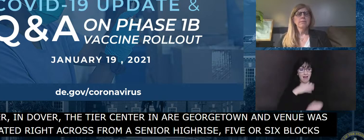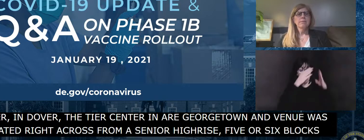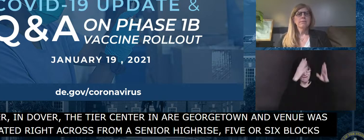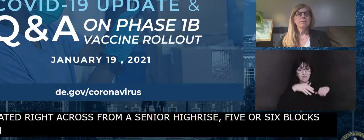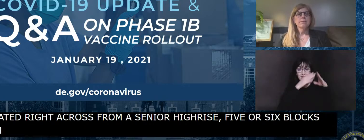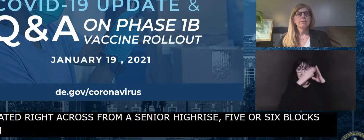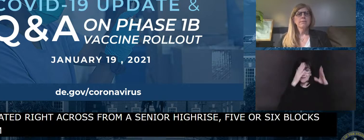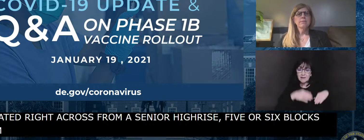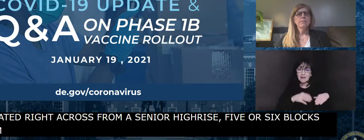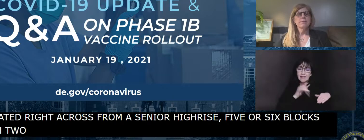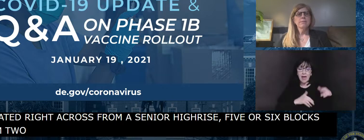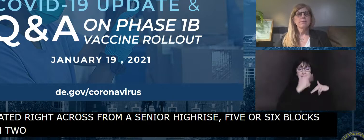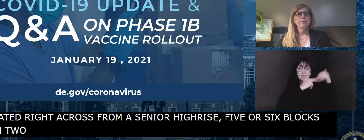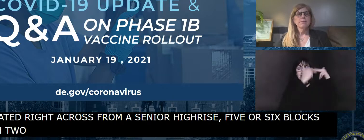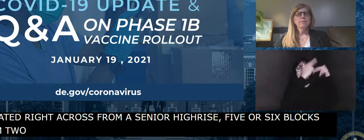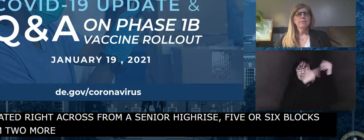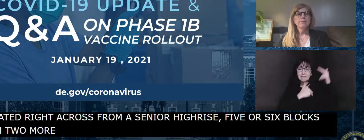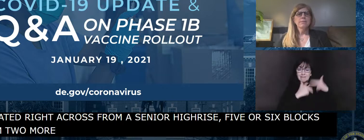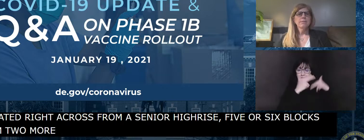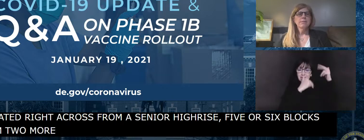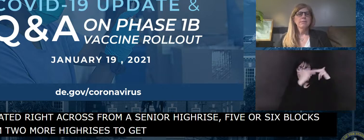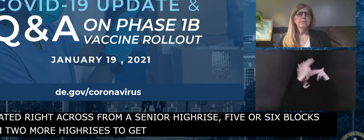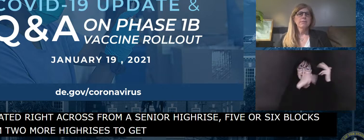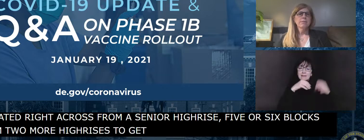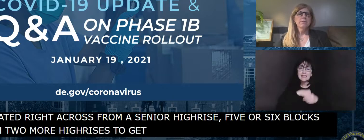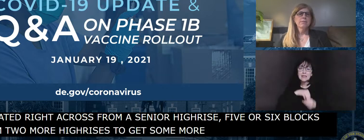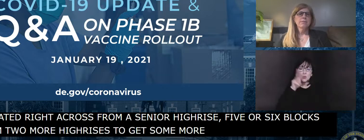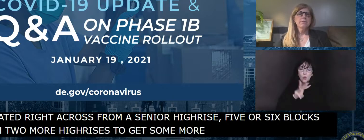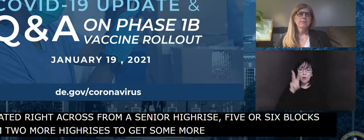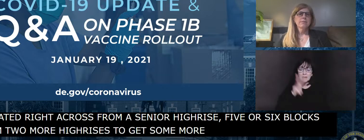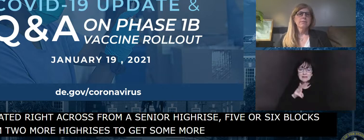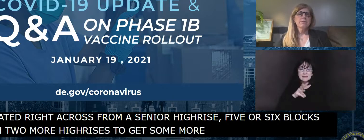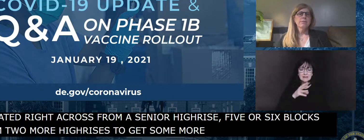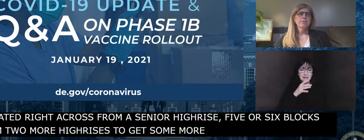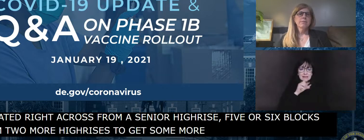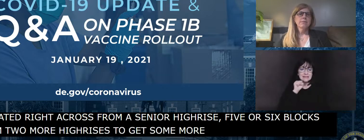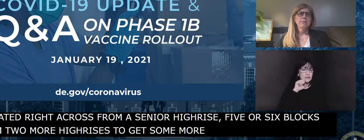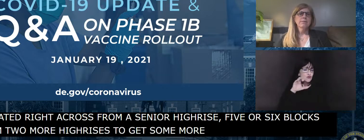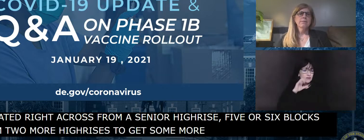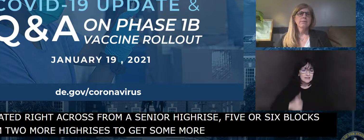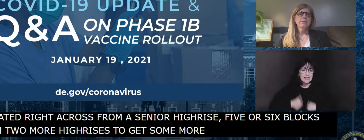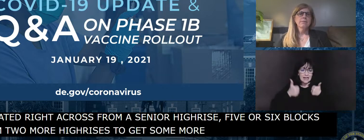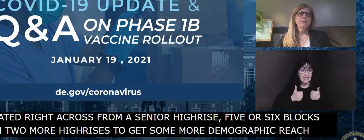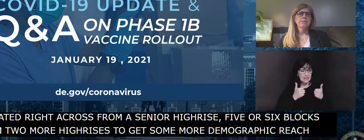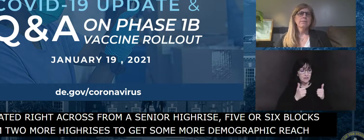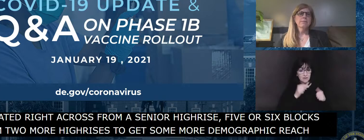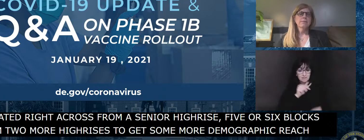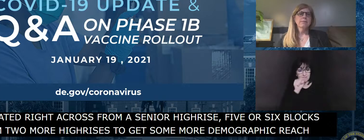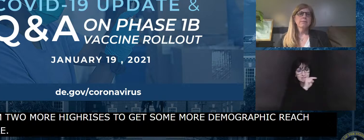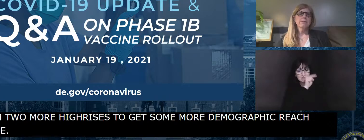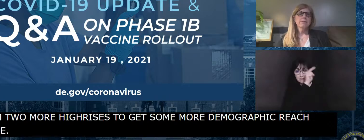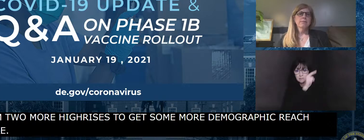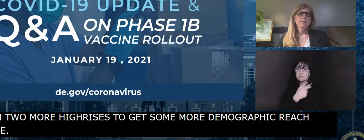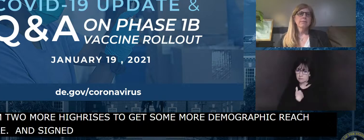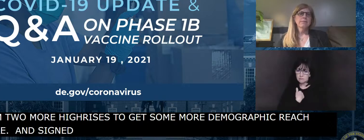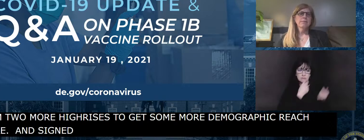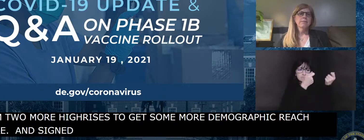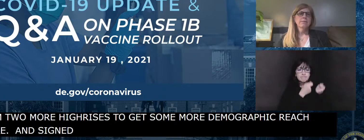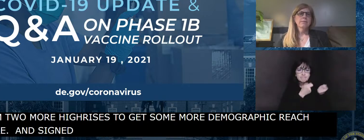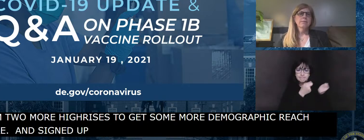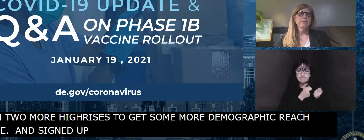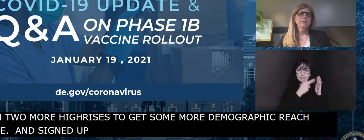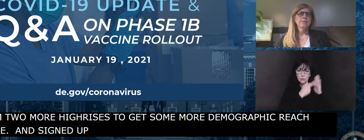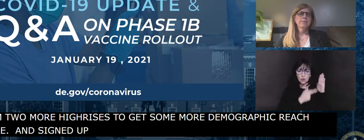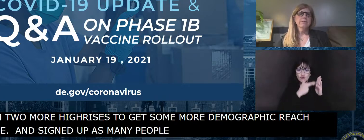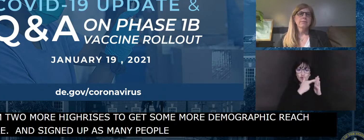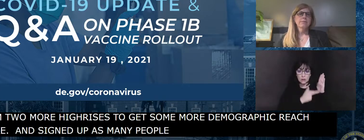city to get some more demographic reach there, and signed up as many people as came. The word got